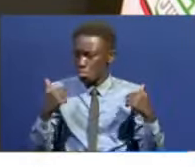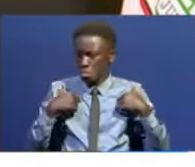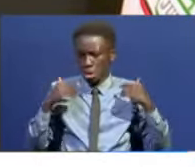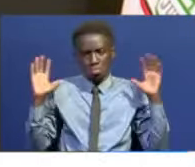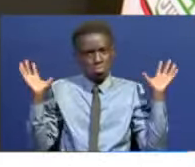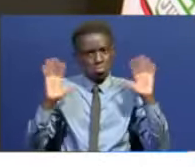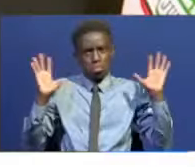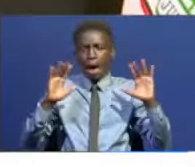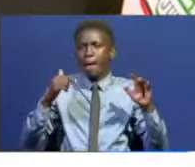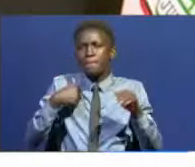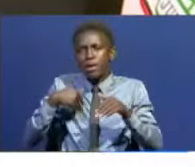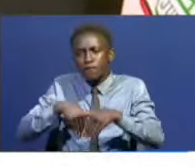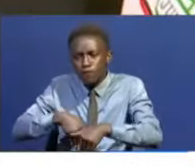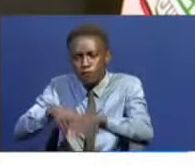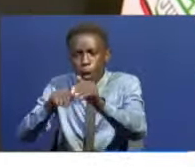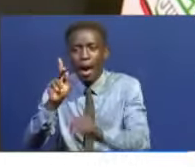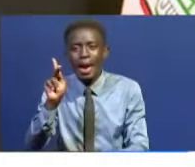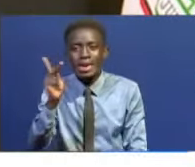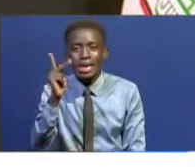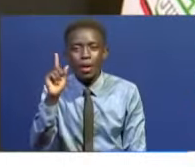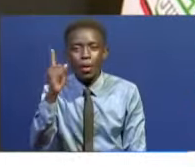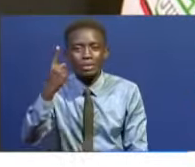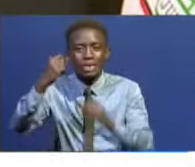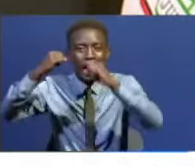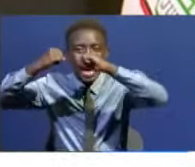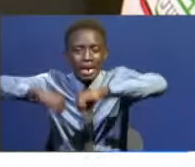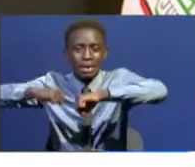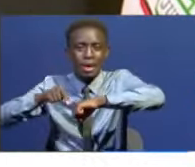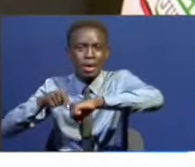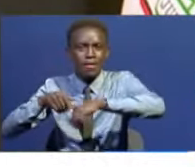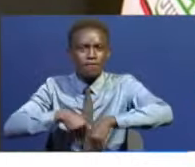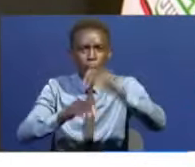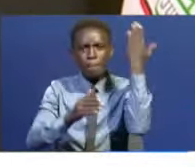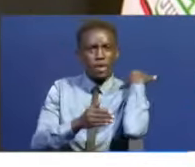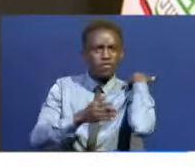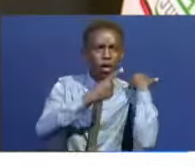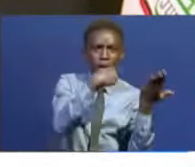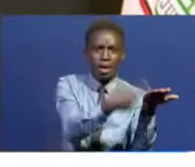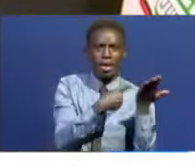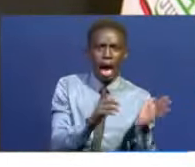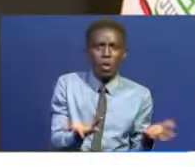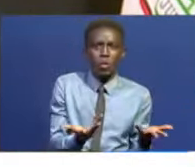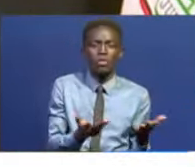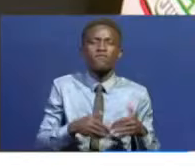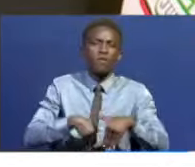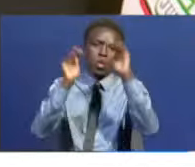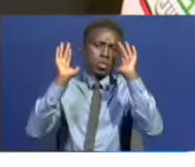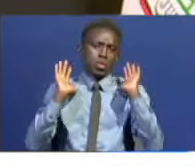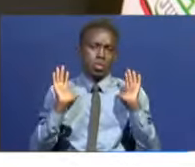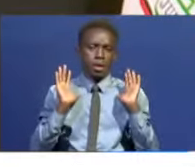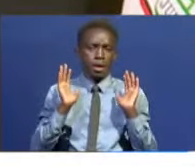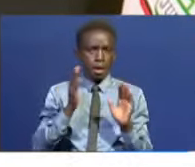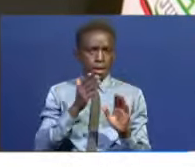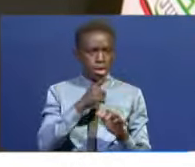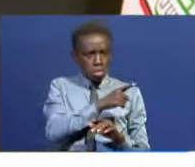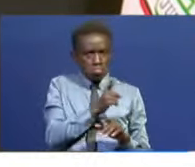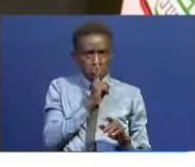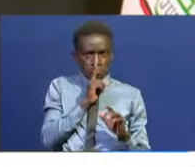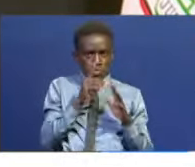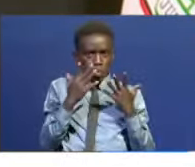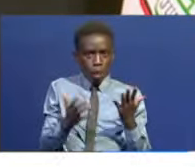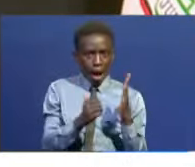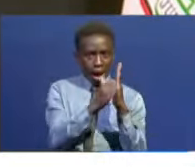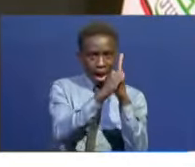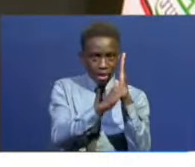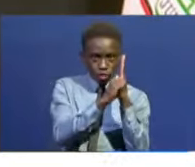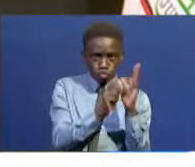Kwanza agreement of the way it was debated. They went ahead and said, Article 22 of